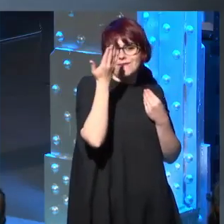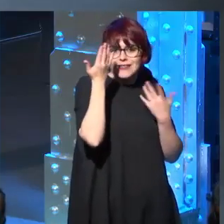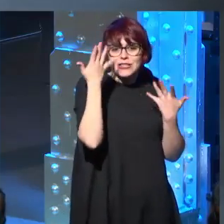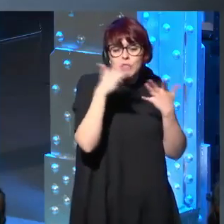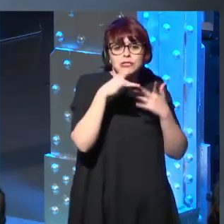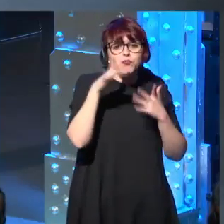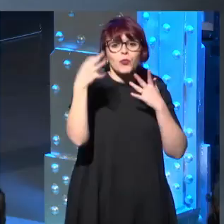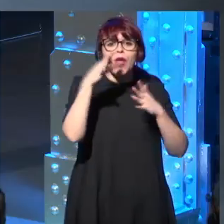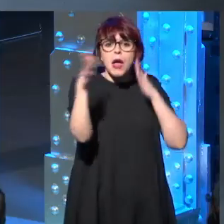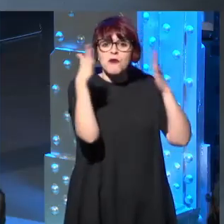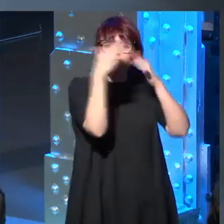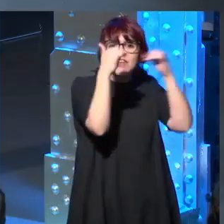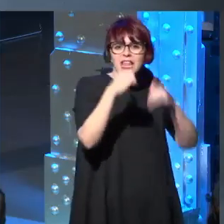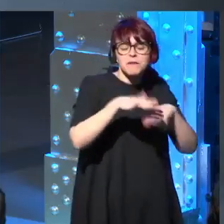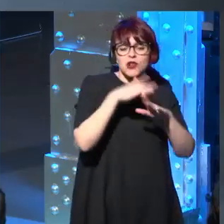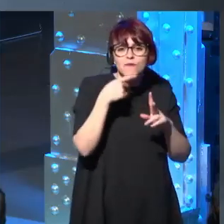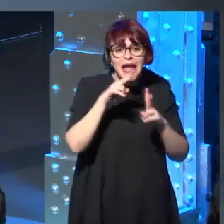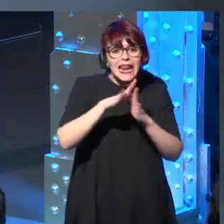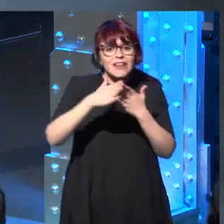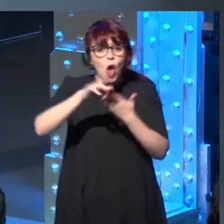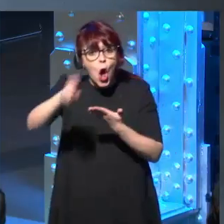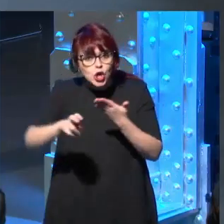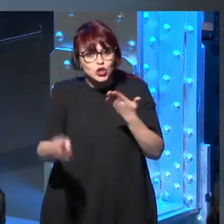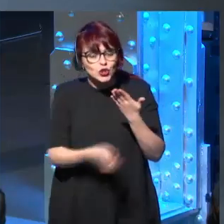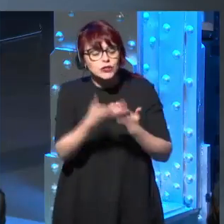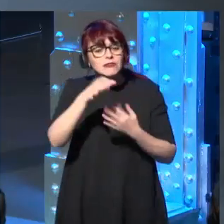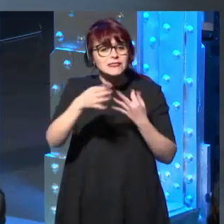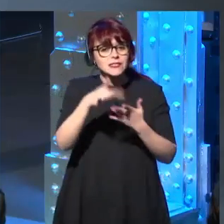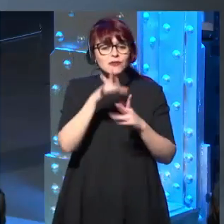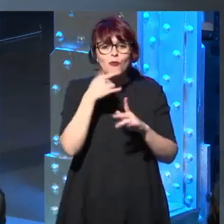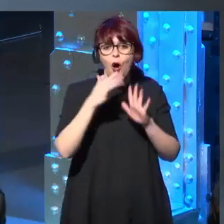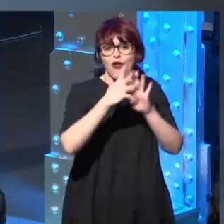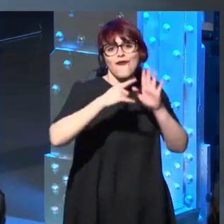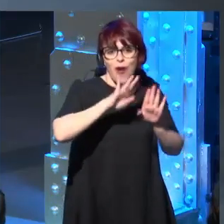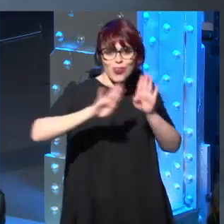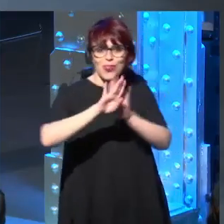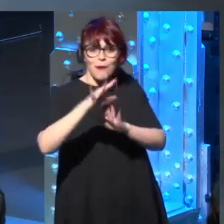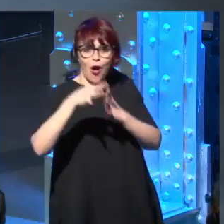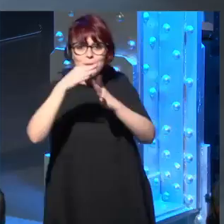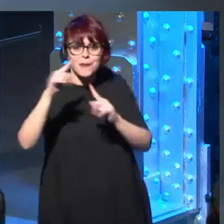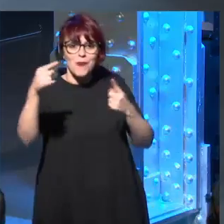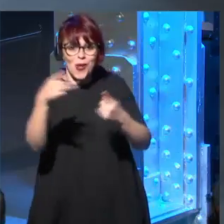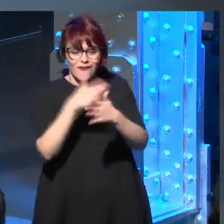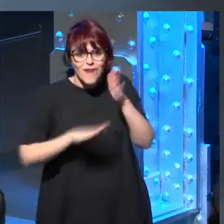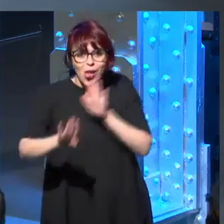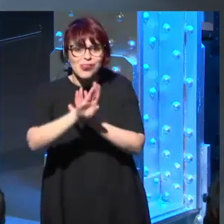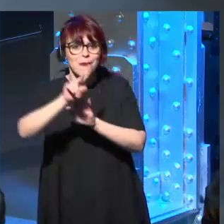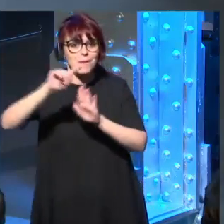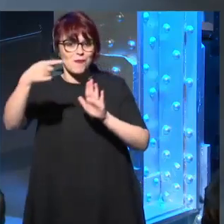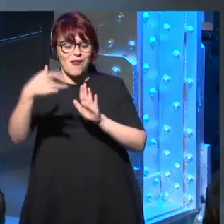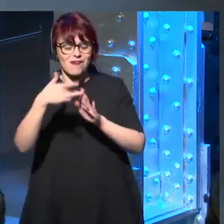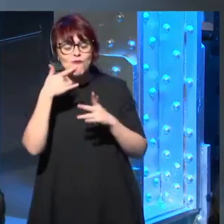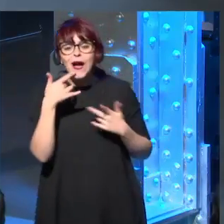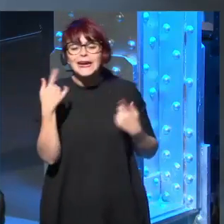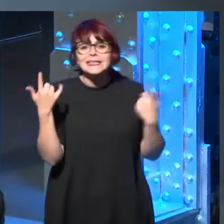go to another book that would take the light off that book and find me in another way. In many, many